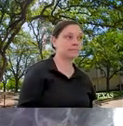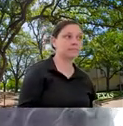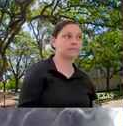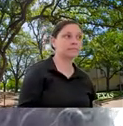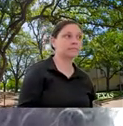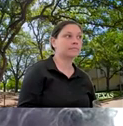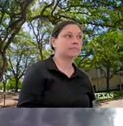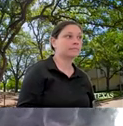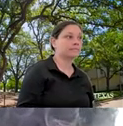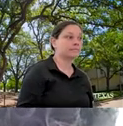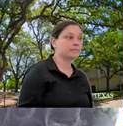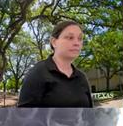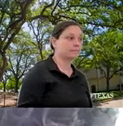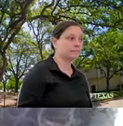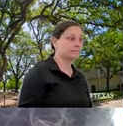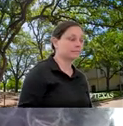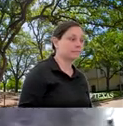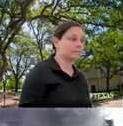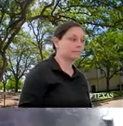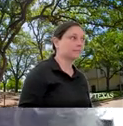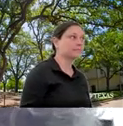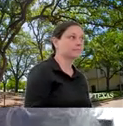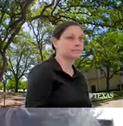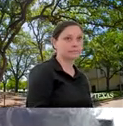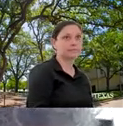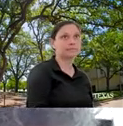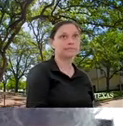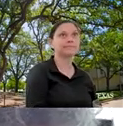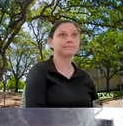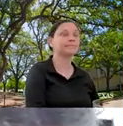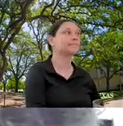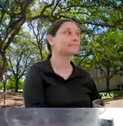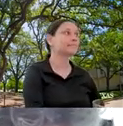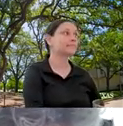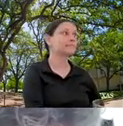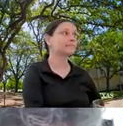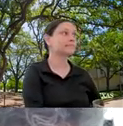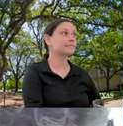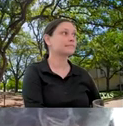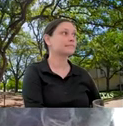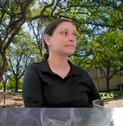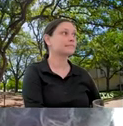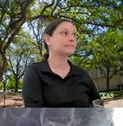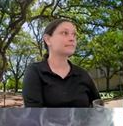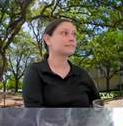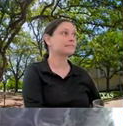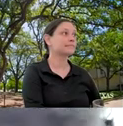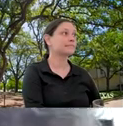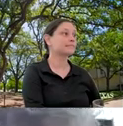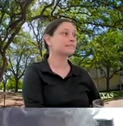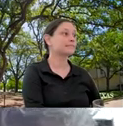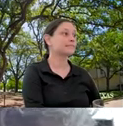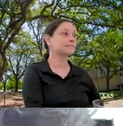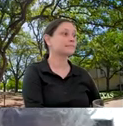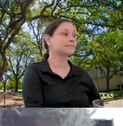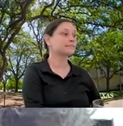as we go. But I do want to be mindful of today's time. And I have a couple of more announcements to make, and